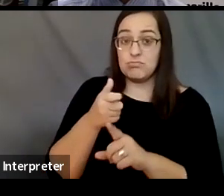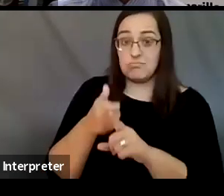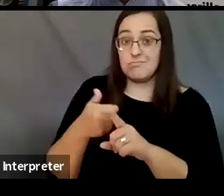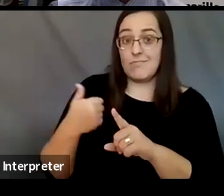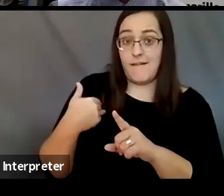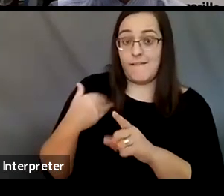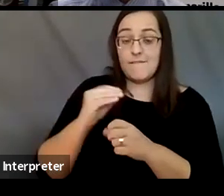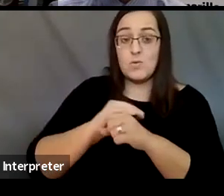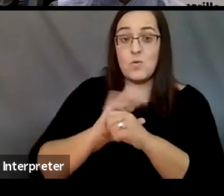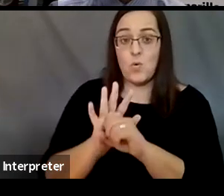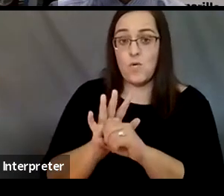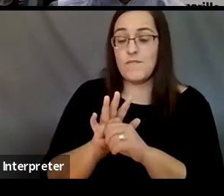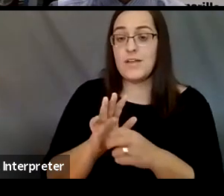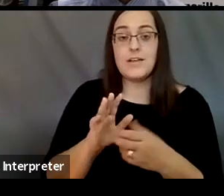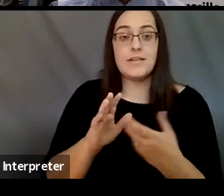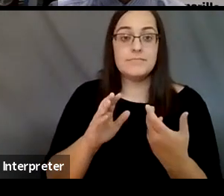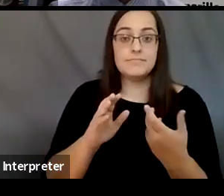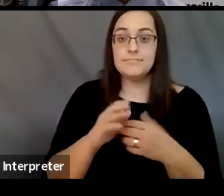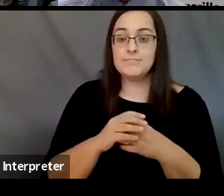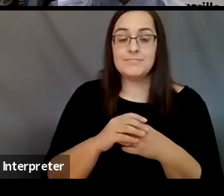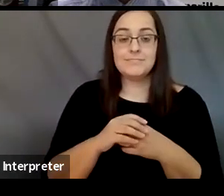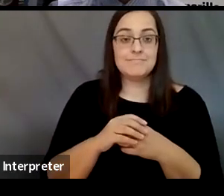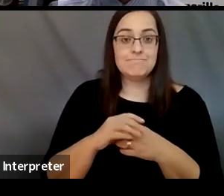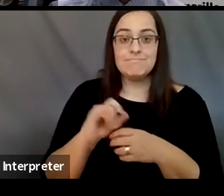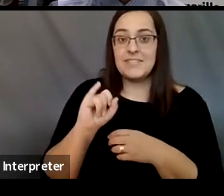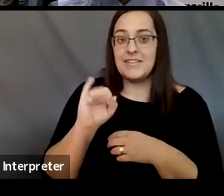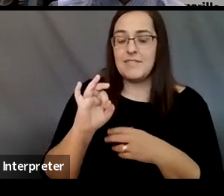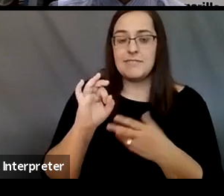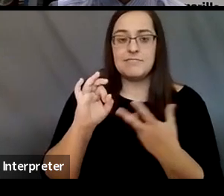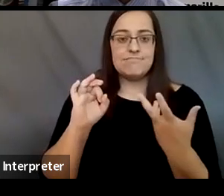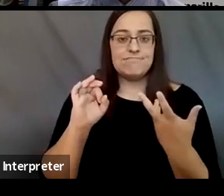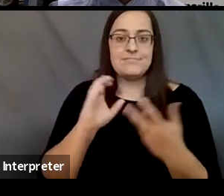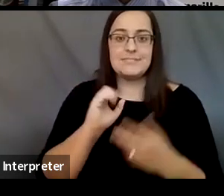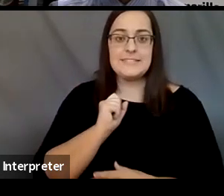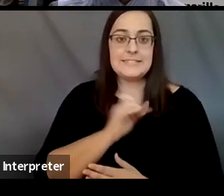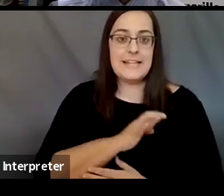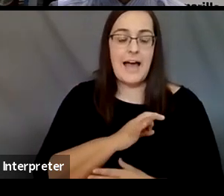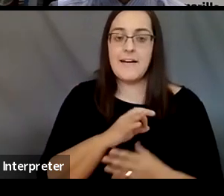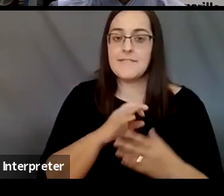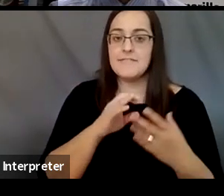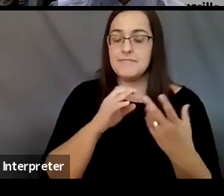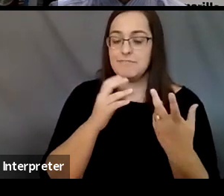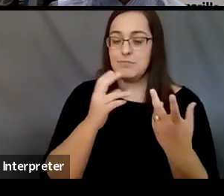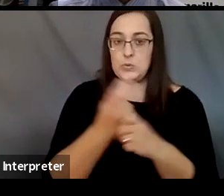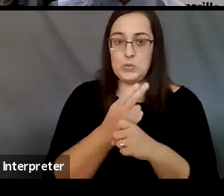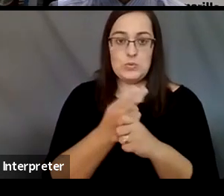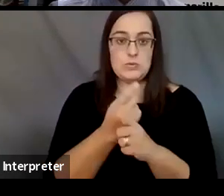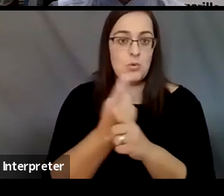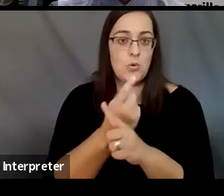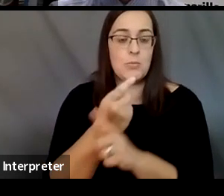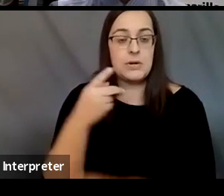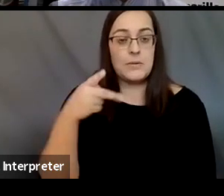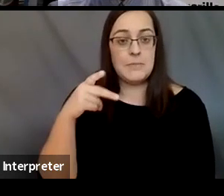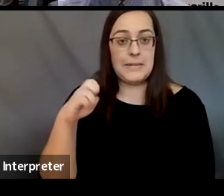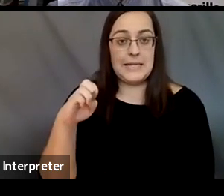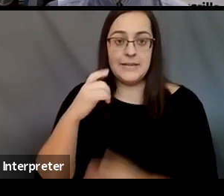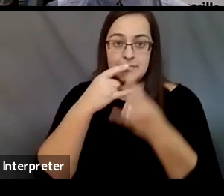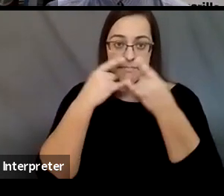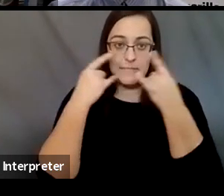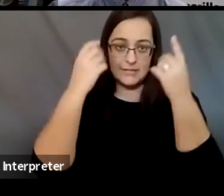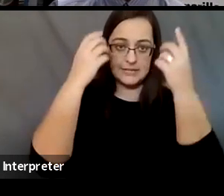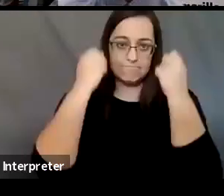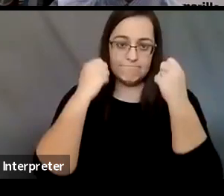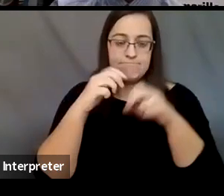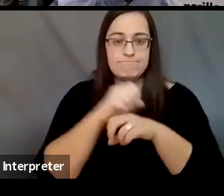adjacent, if you will, to any staff member for care reasons, if the staff members are wearing appropriate PPE, we really have had